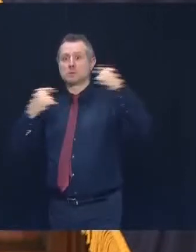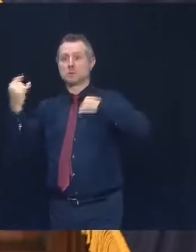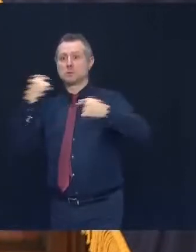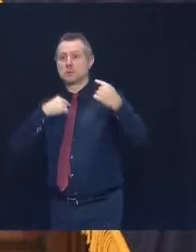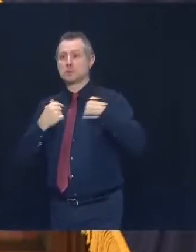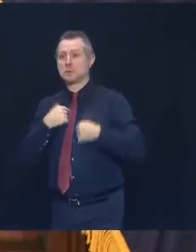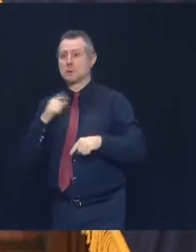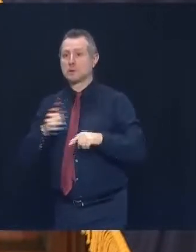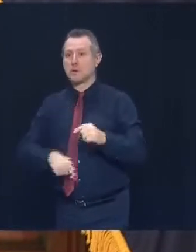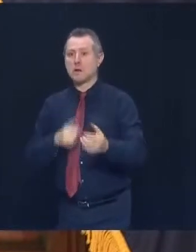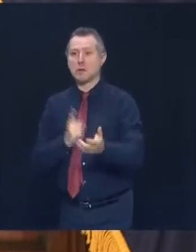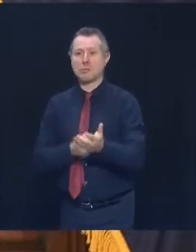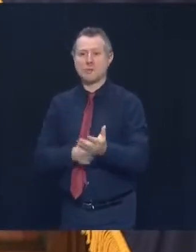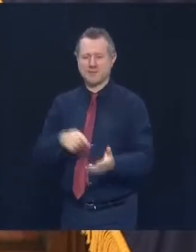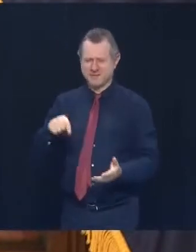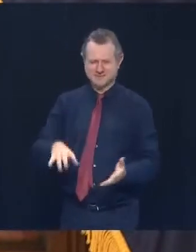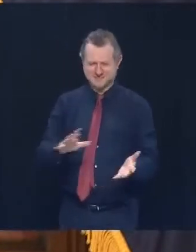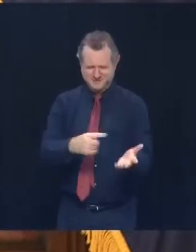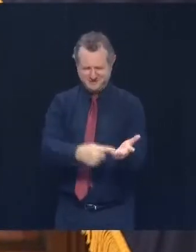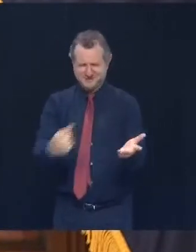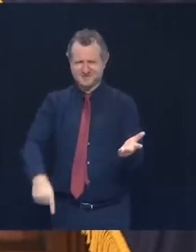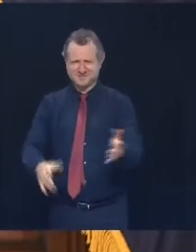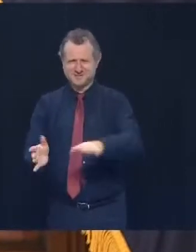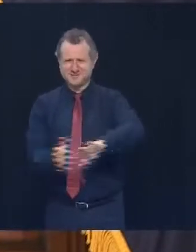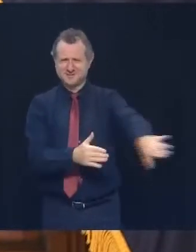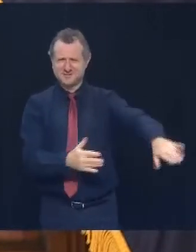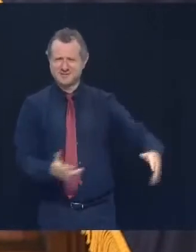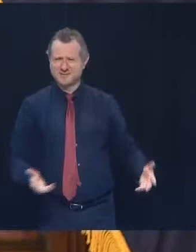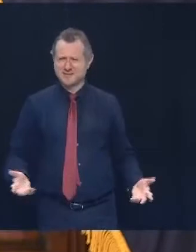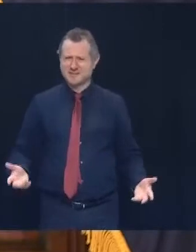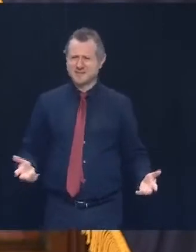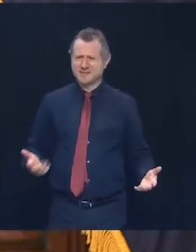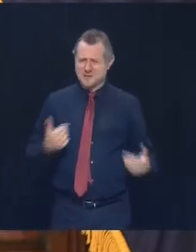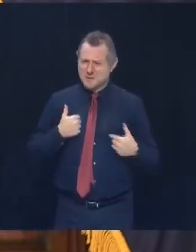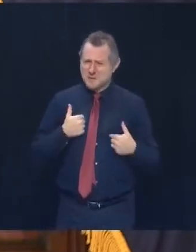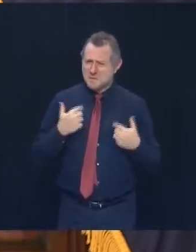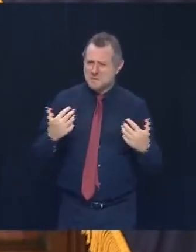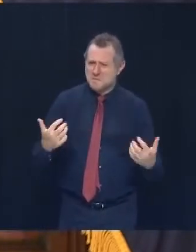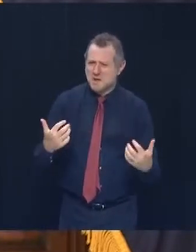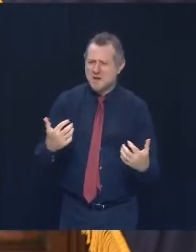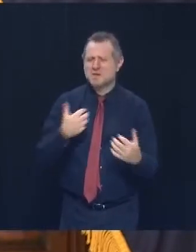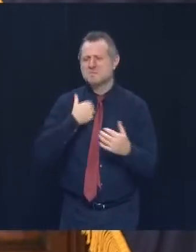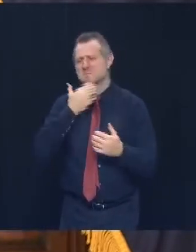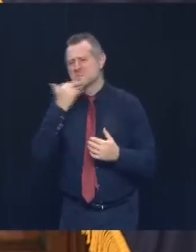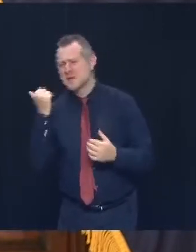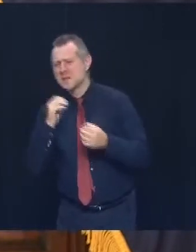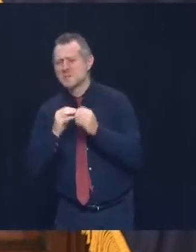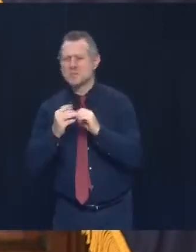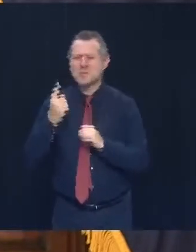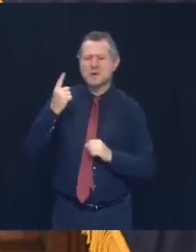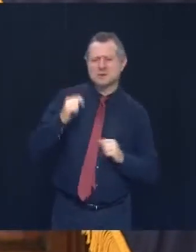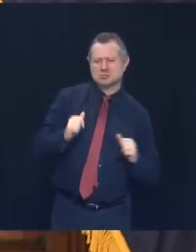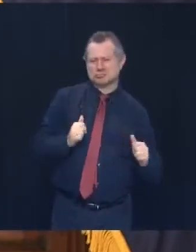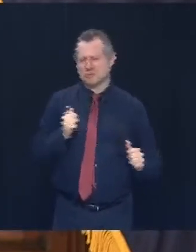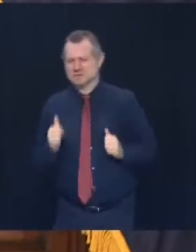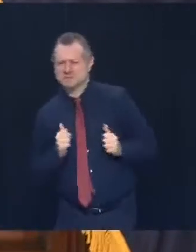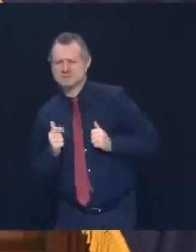goal possible that is realistic in the circumstances? Yes.